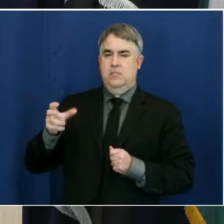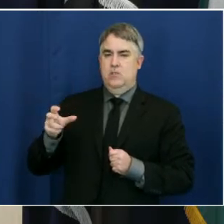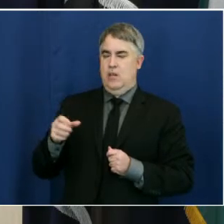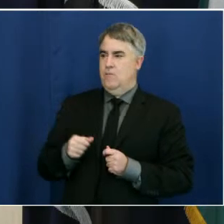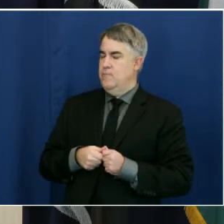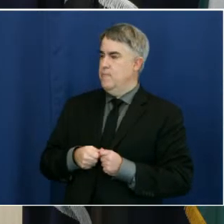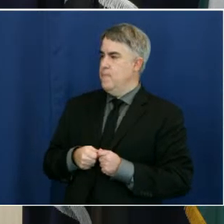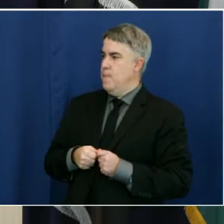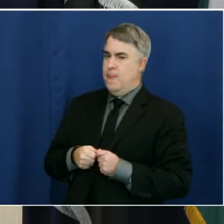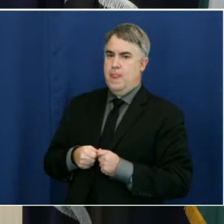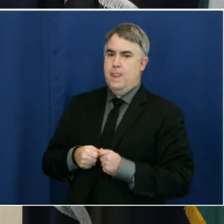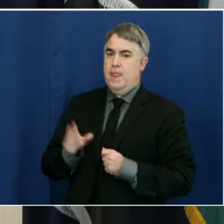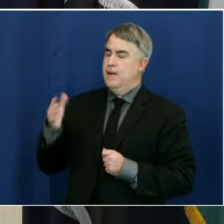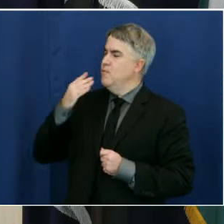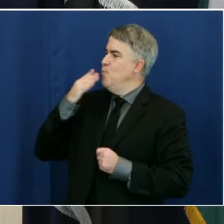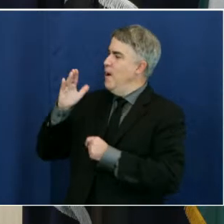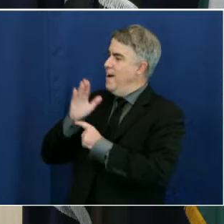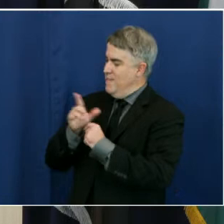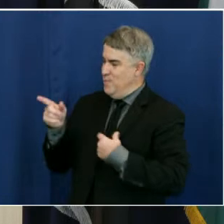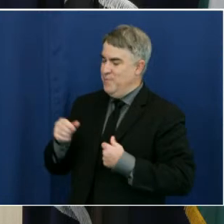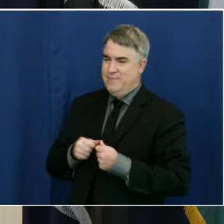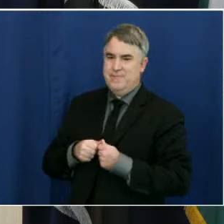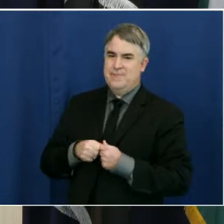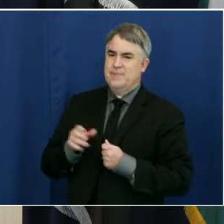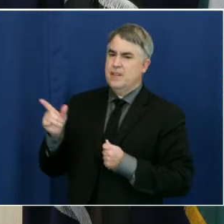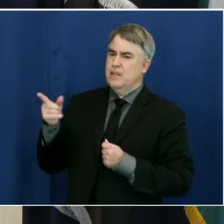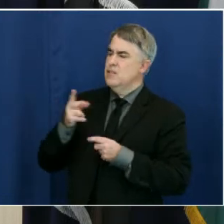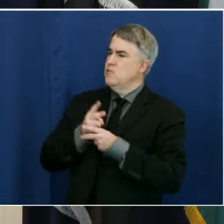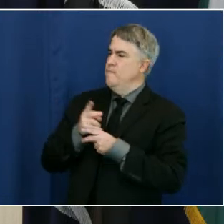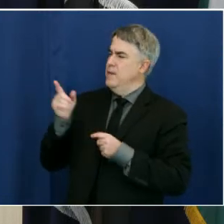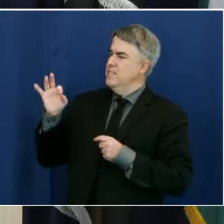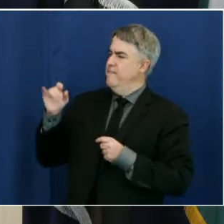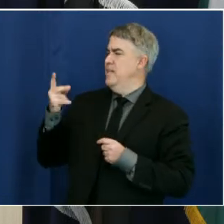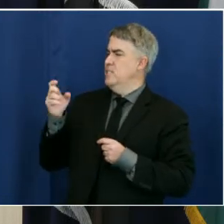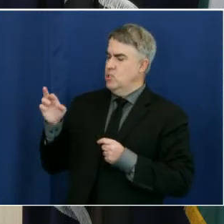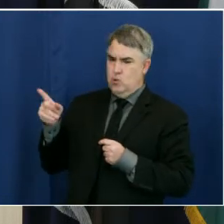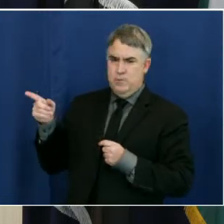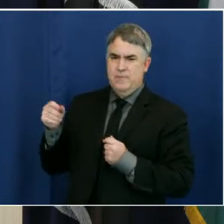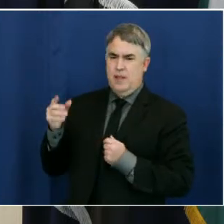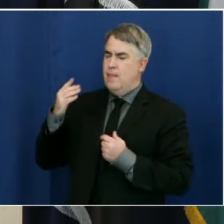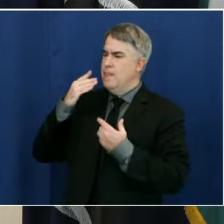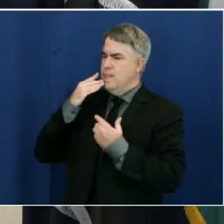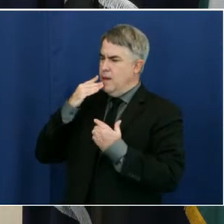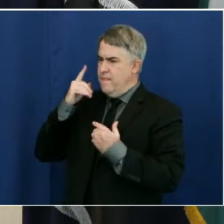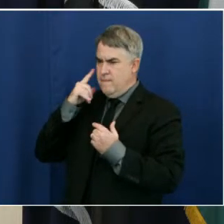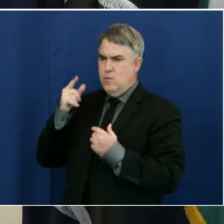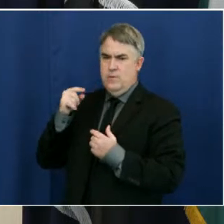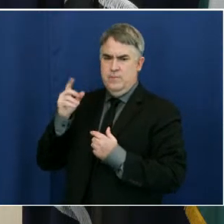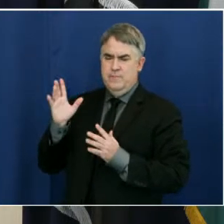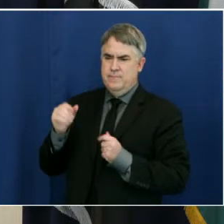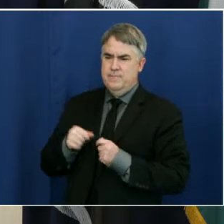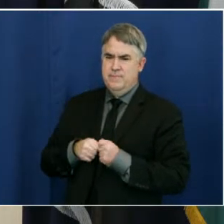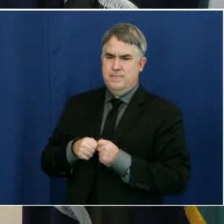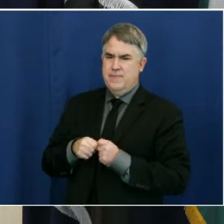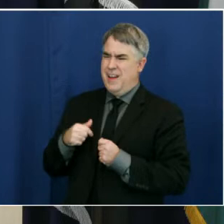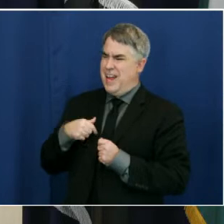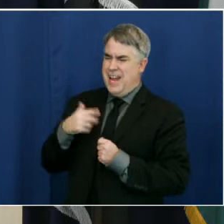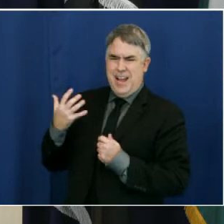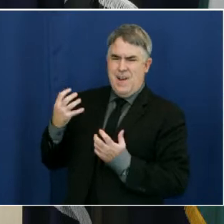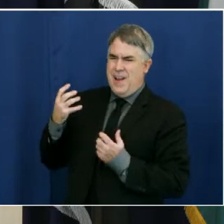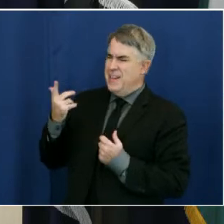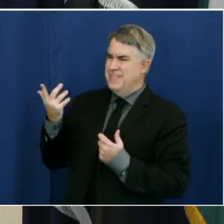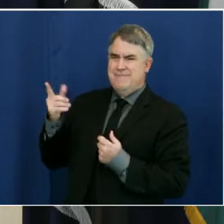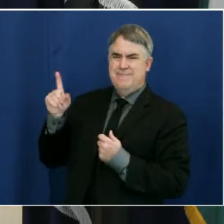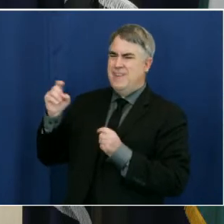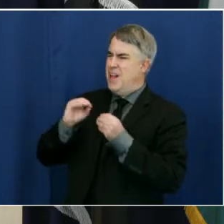Good afternoon, everybody. Supervisor Fletcher, I think you pretty much addressed it, but let me just give her some numbers here. And I know